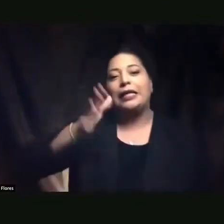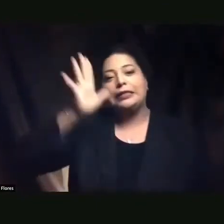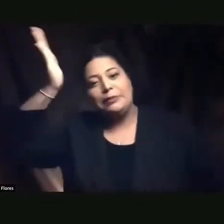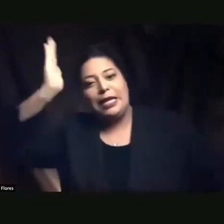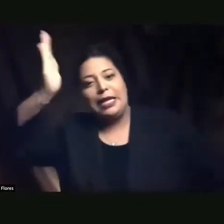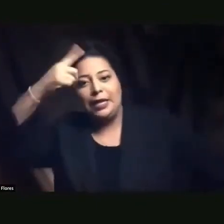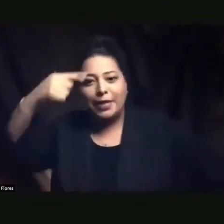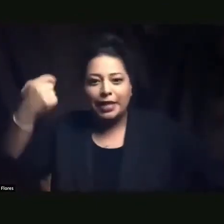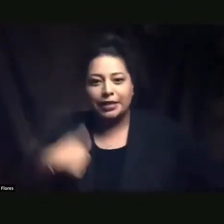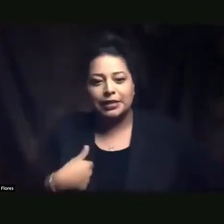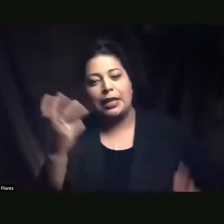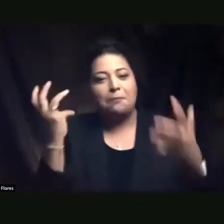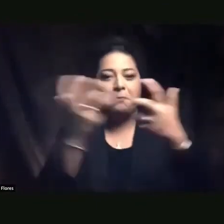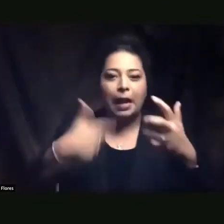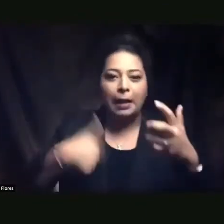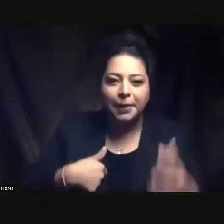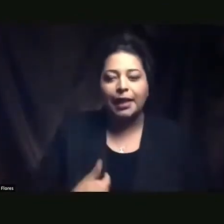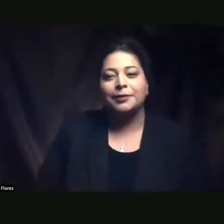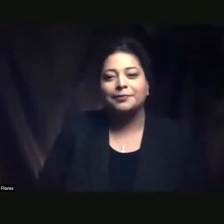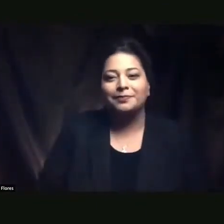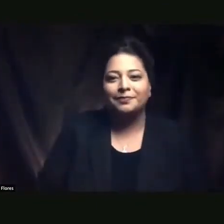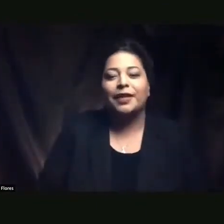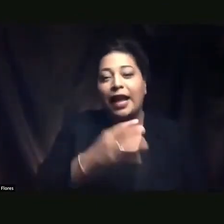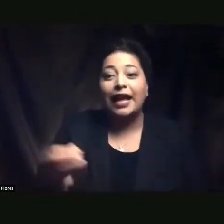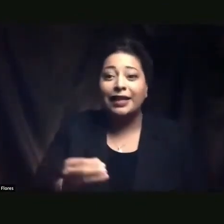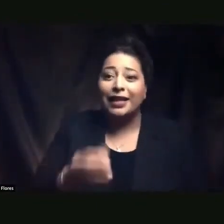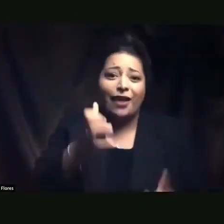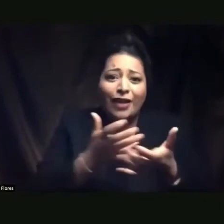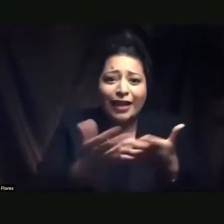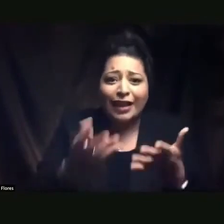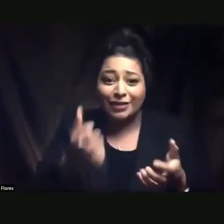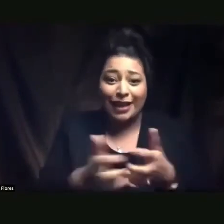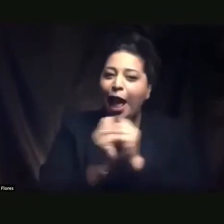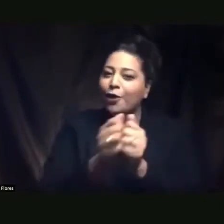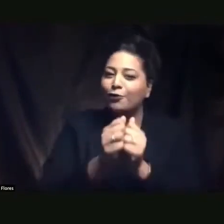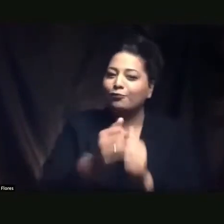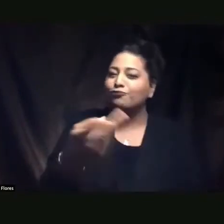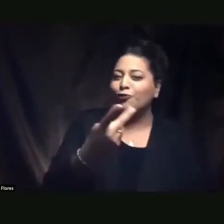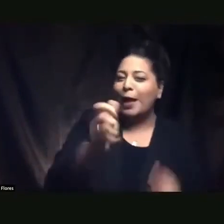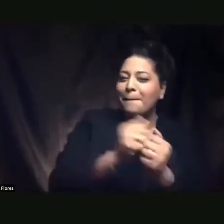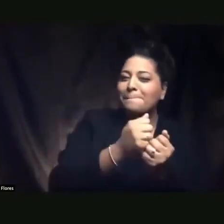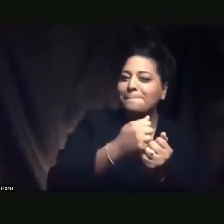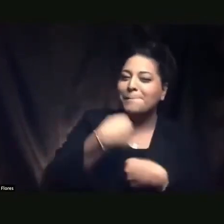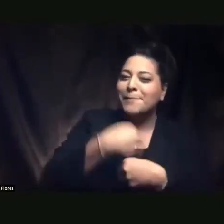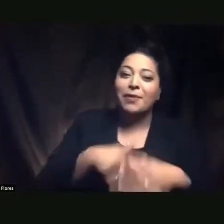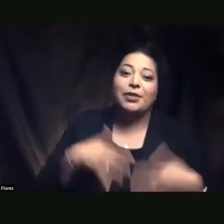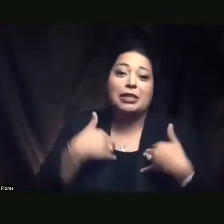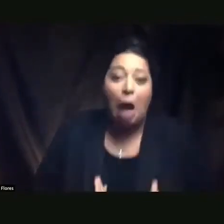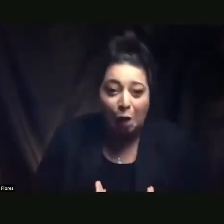me because she's just as candid and everything. So, like, mm-hmm. together, we'll make people tired.